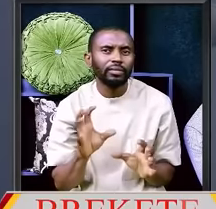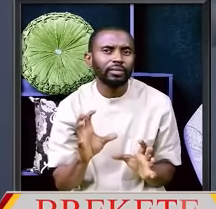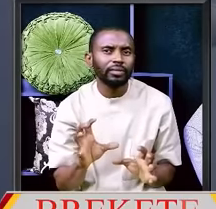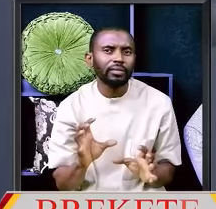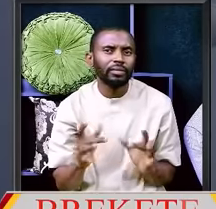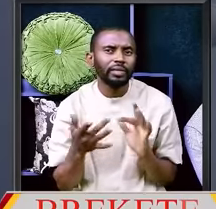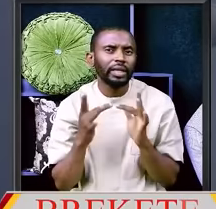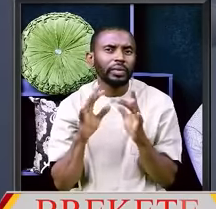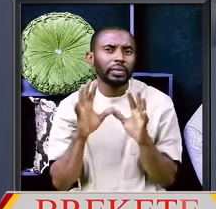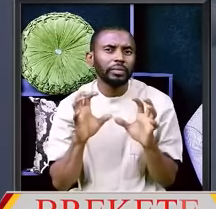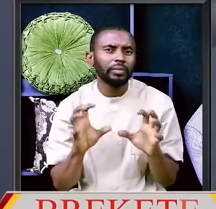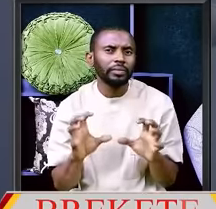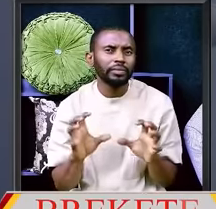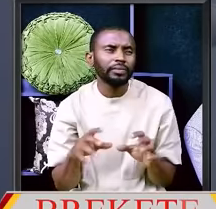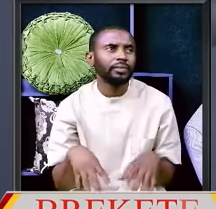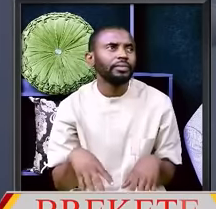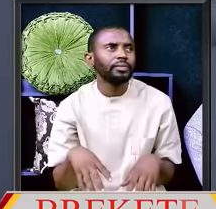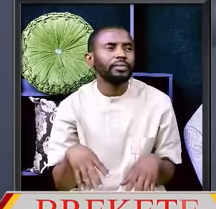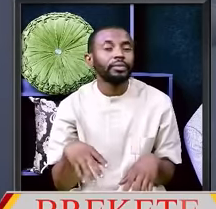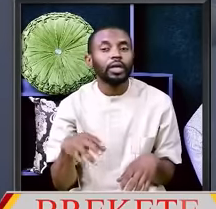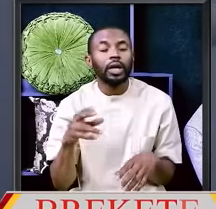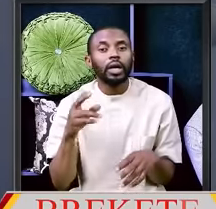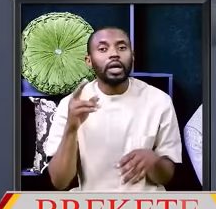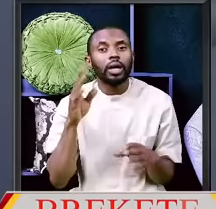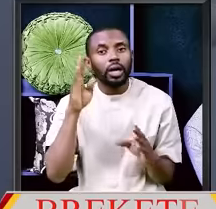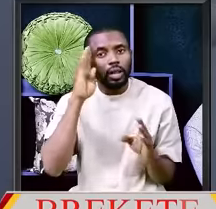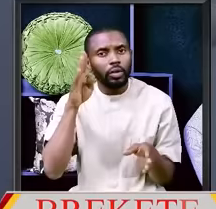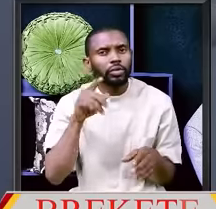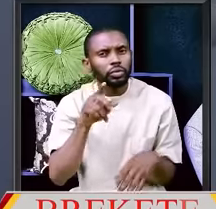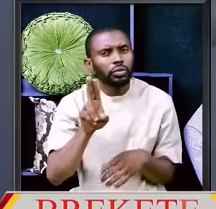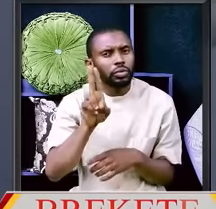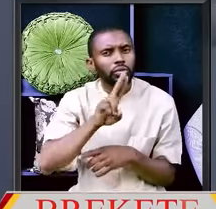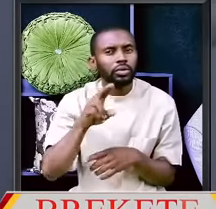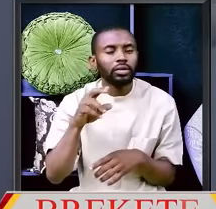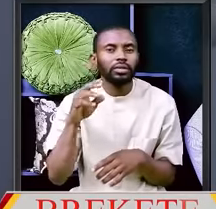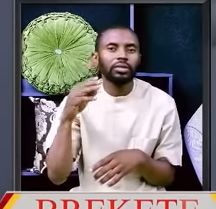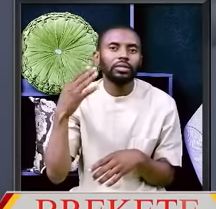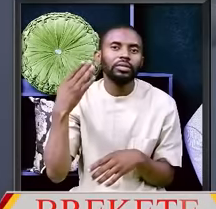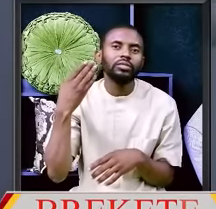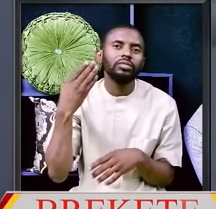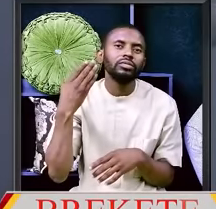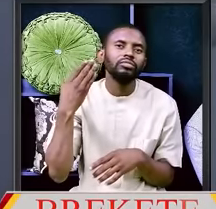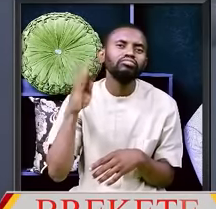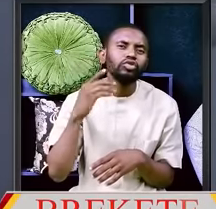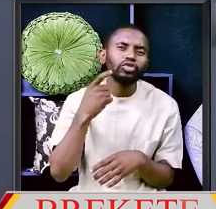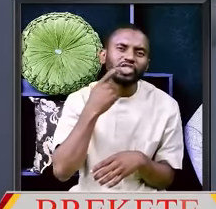okay. Need to be in house to pay permission. Like this. My dear. Are you using Bluetooth?